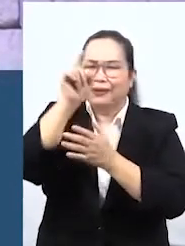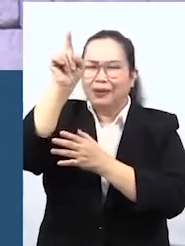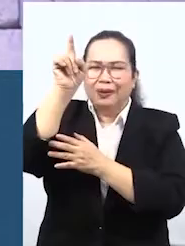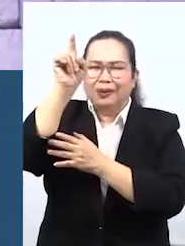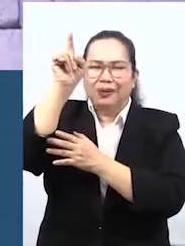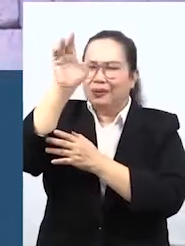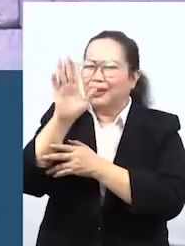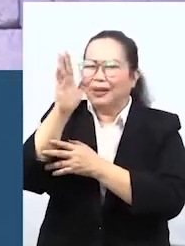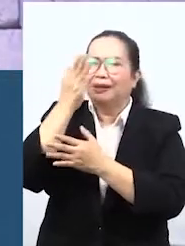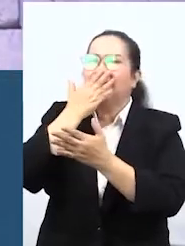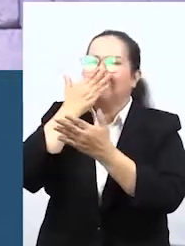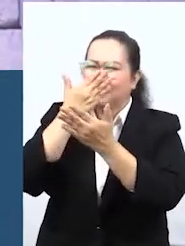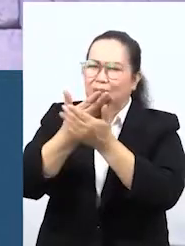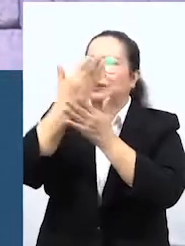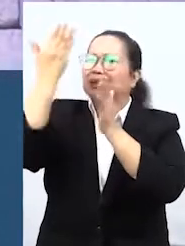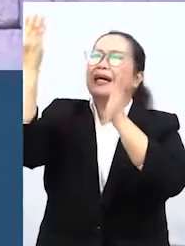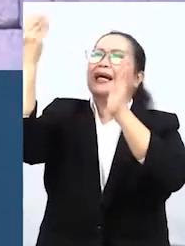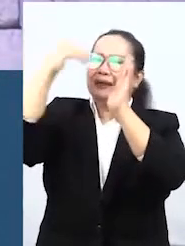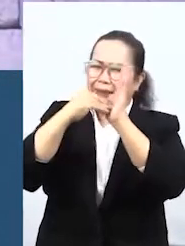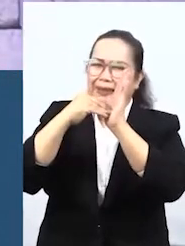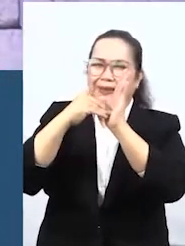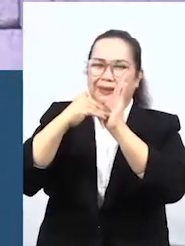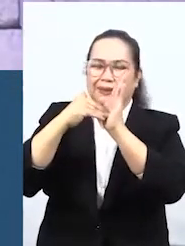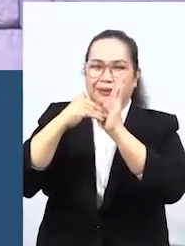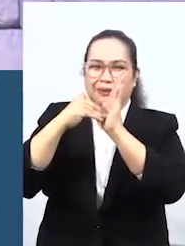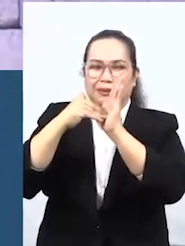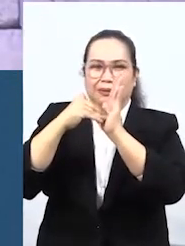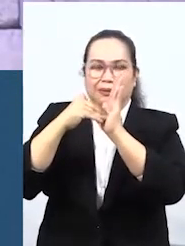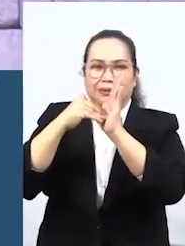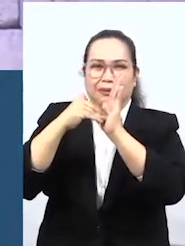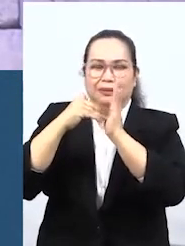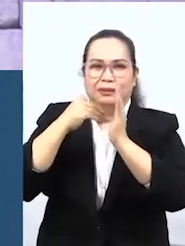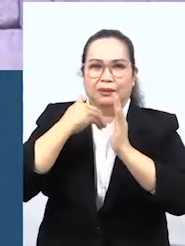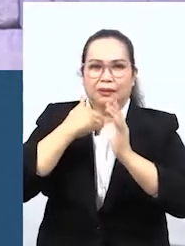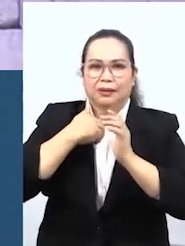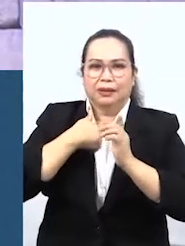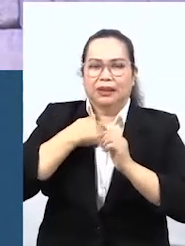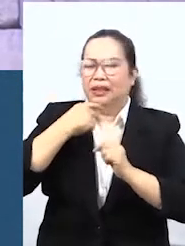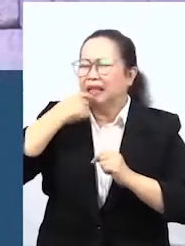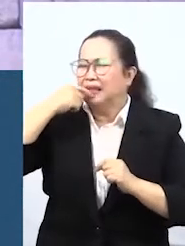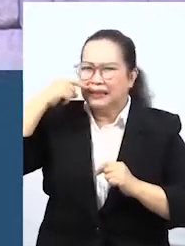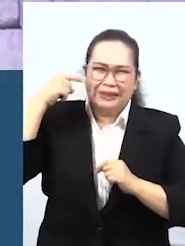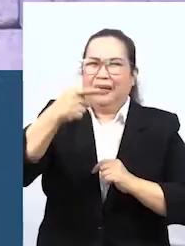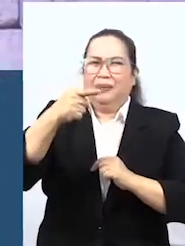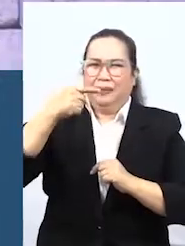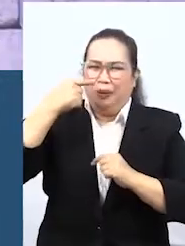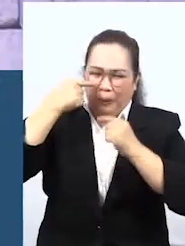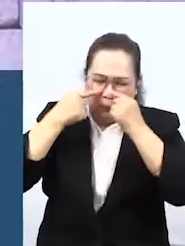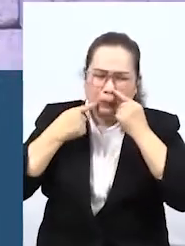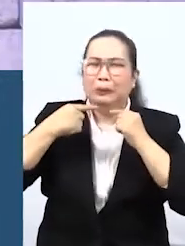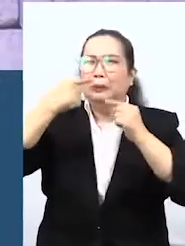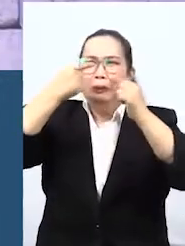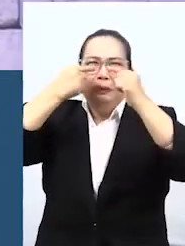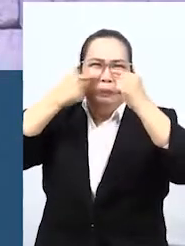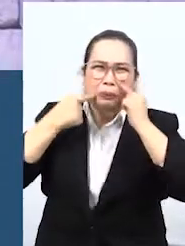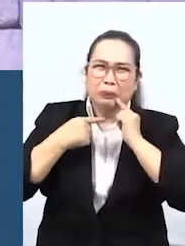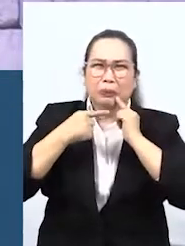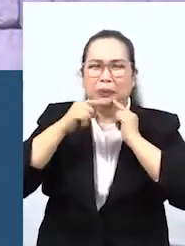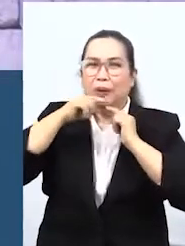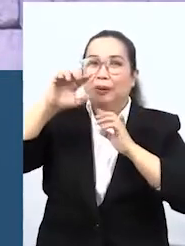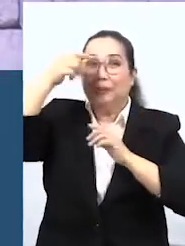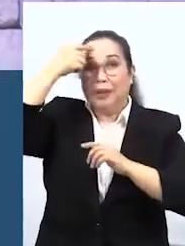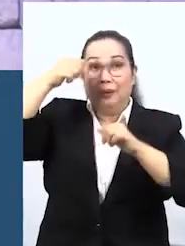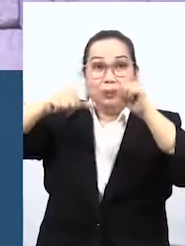good again and I started sabing kak ako ng iyak that